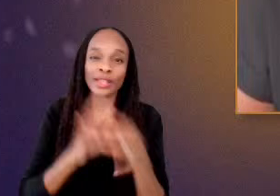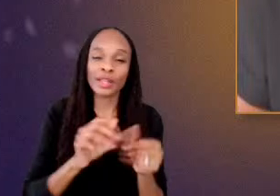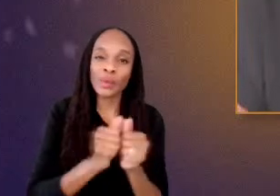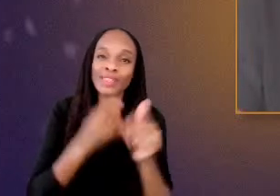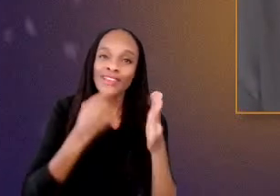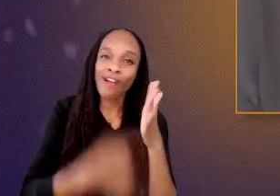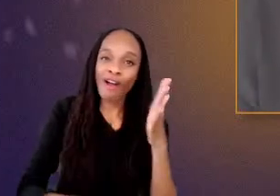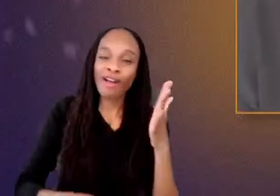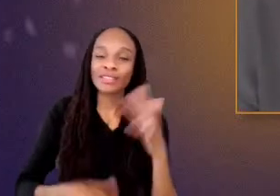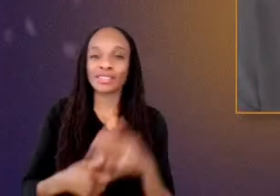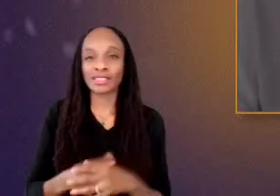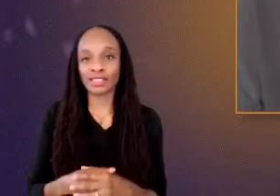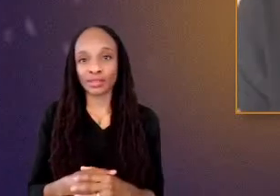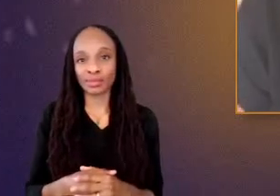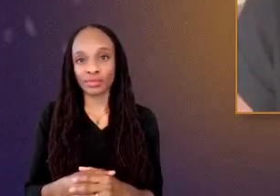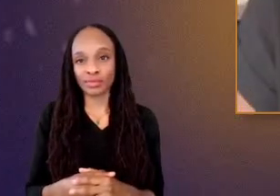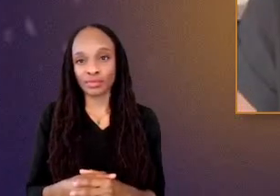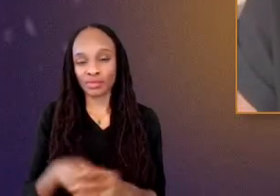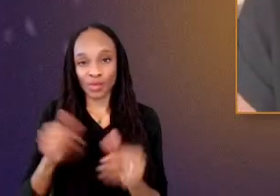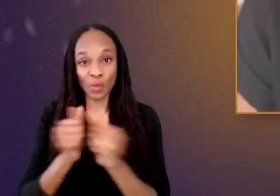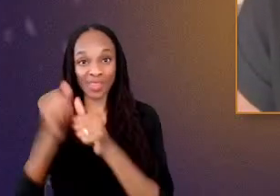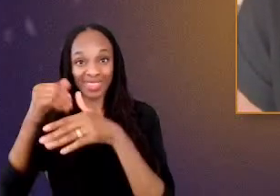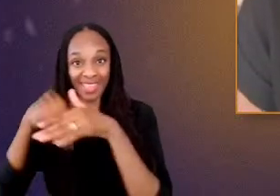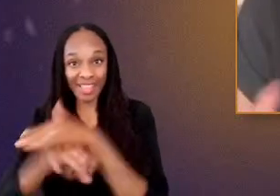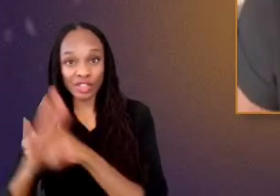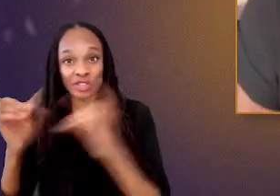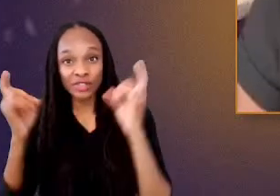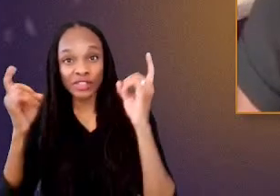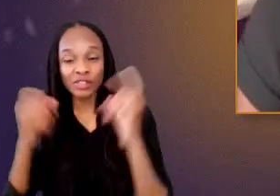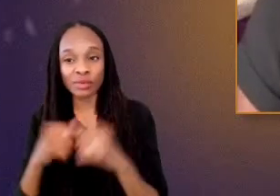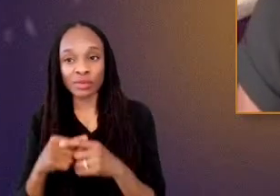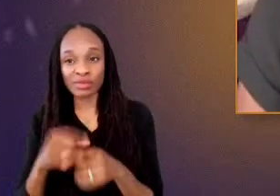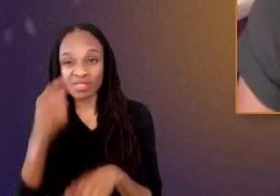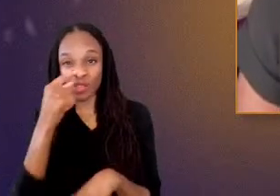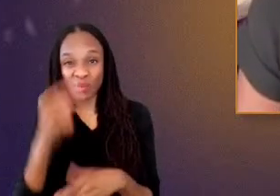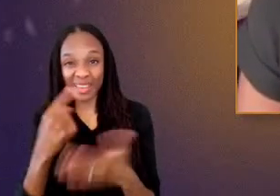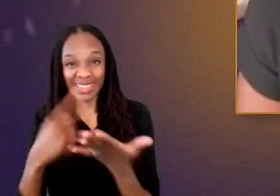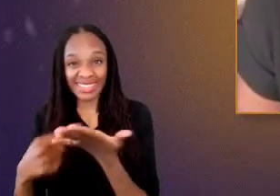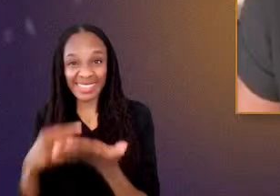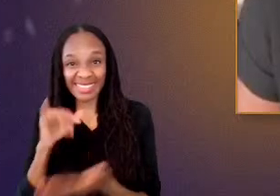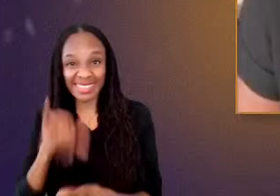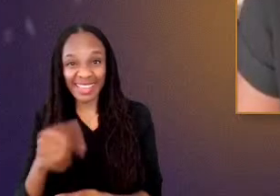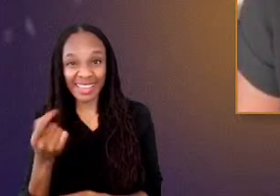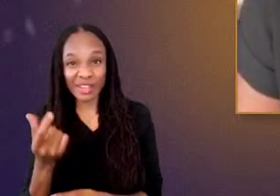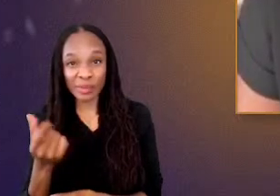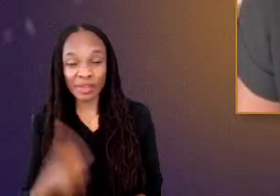of, you know, getting into the festival? Can you talk about that a little bit?